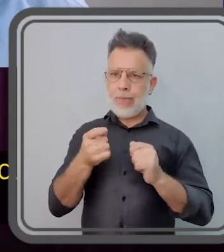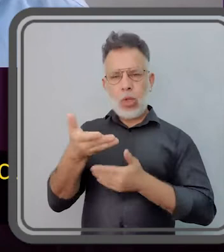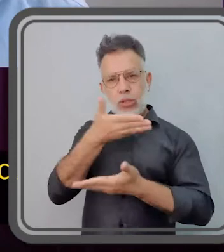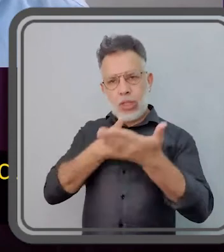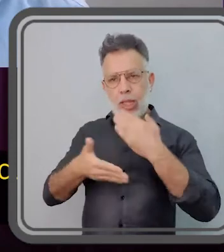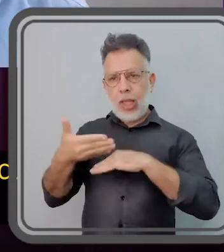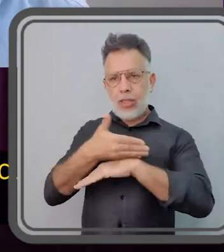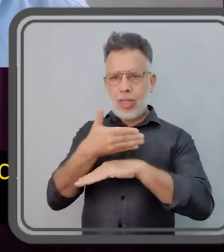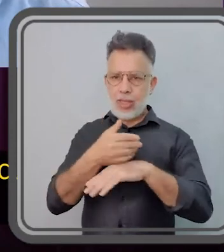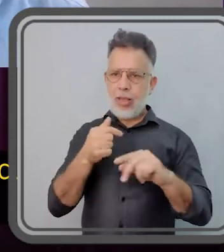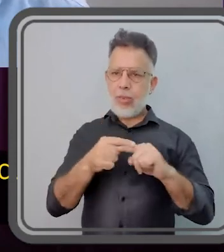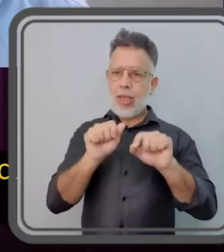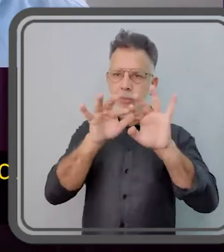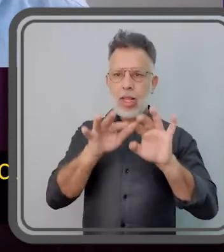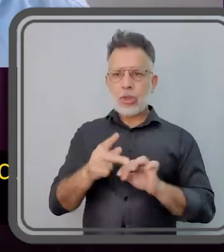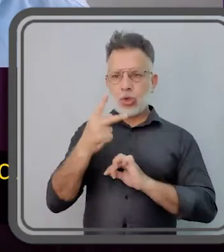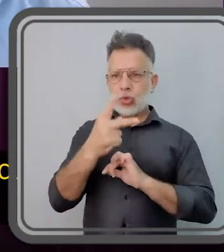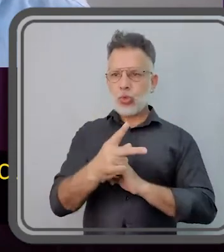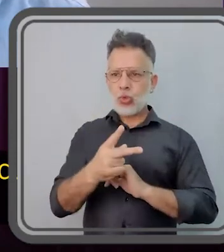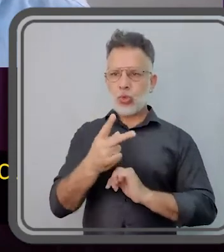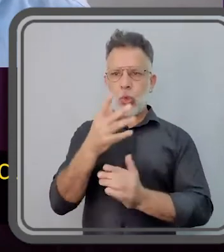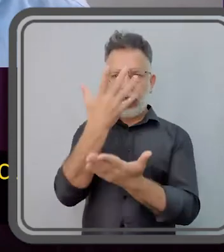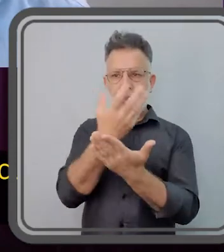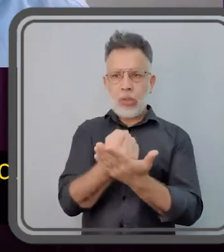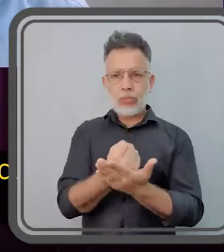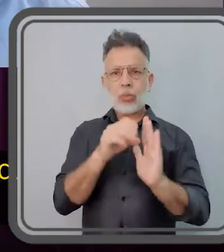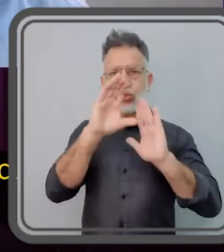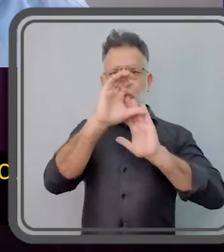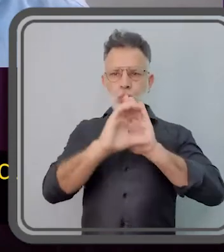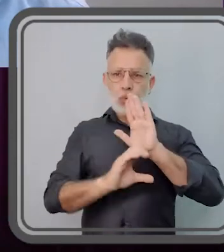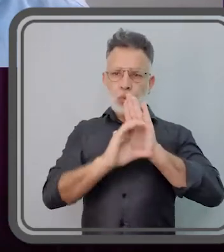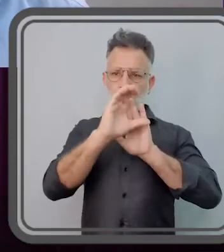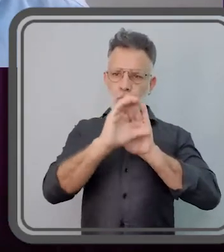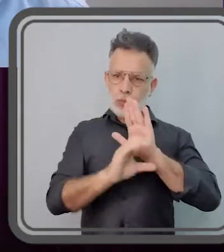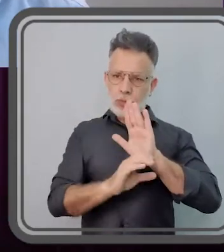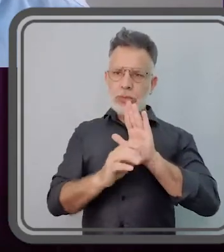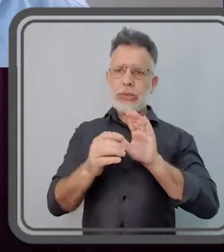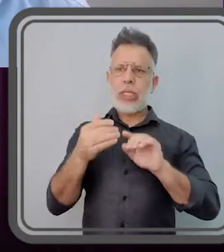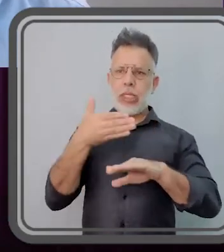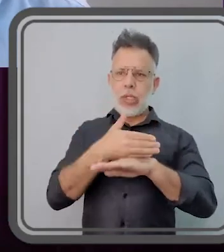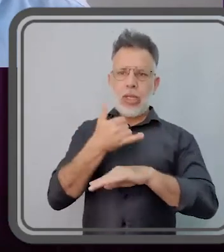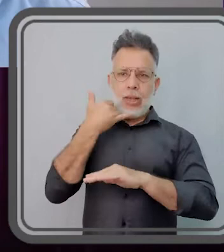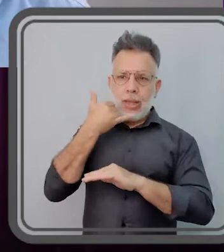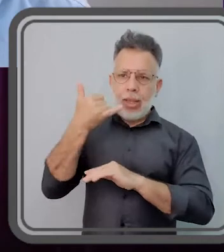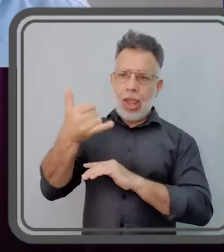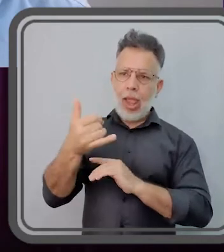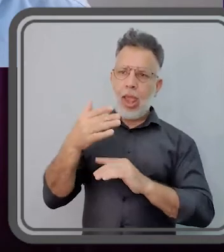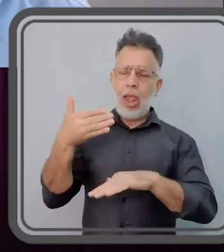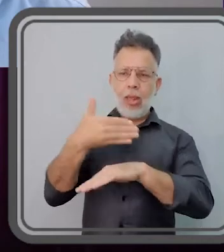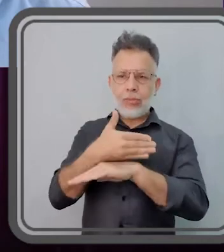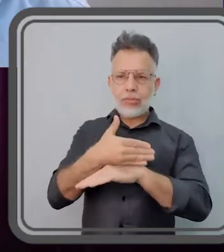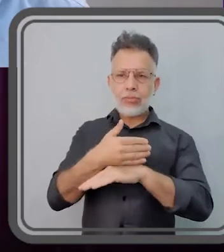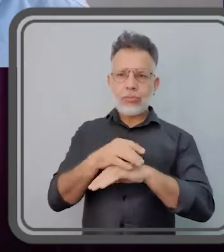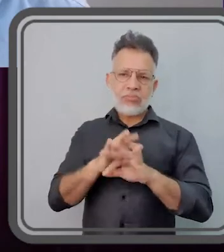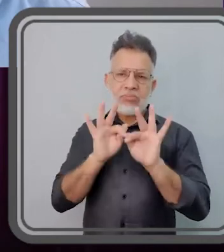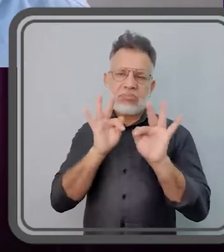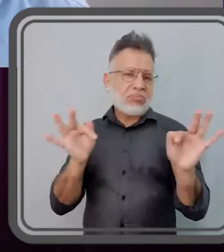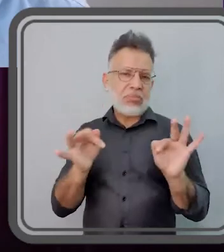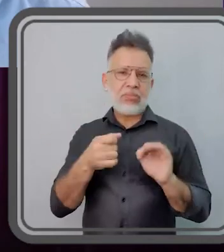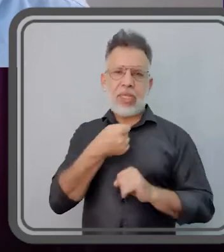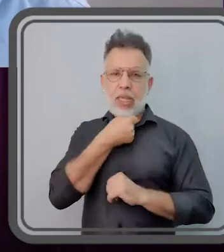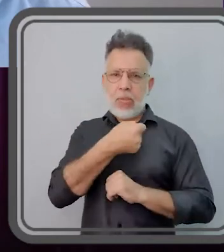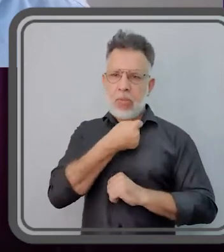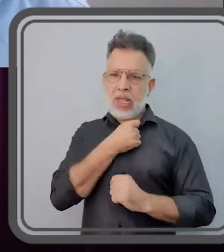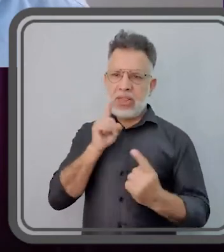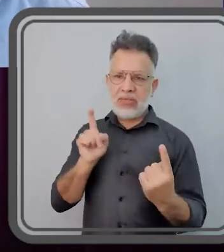in. They can put in their details, upload their CV, and we will reach out to them. The selection process is fairly simple. It's we do